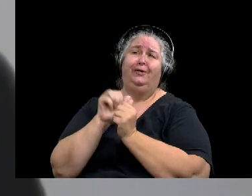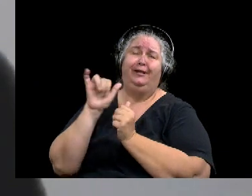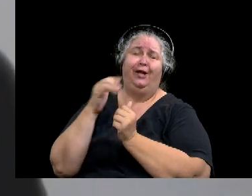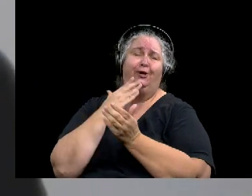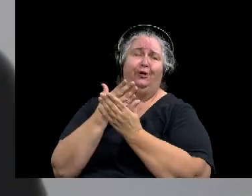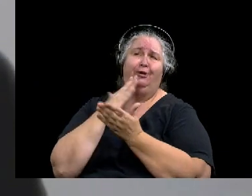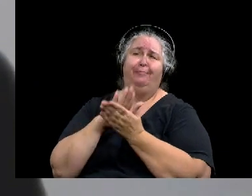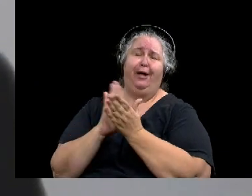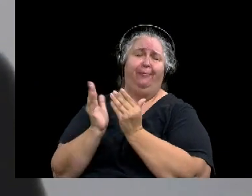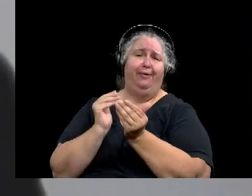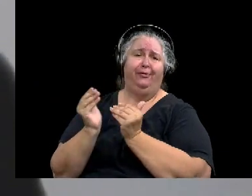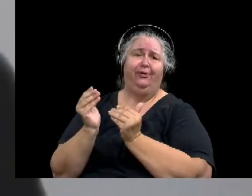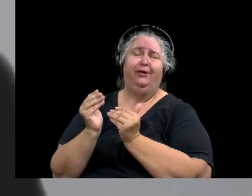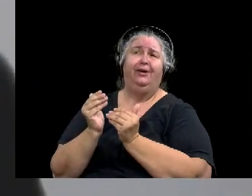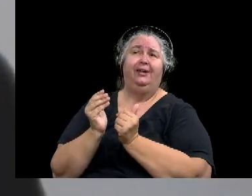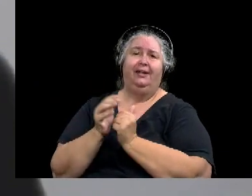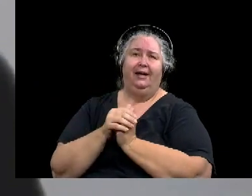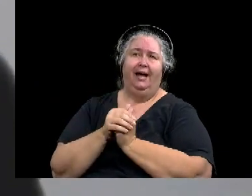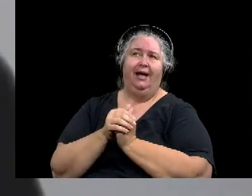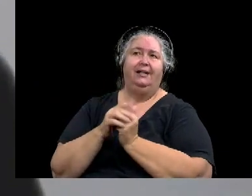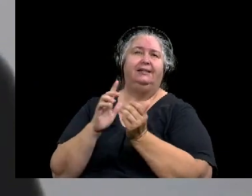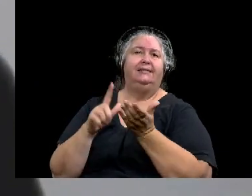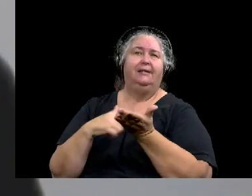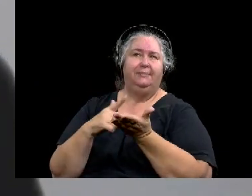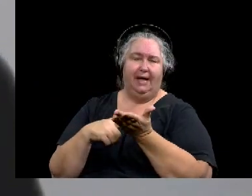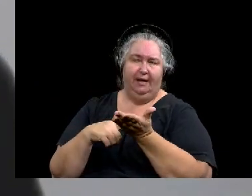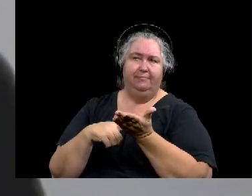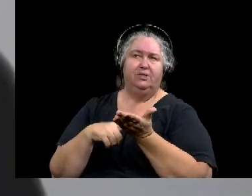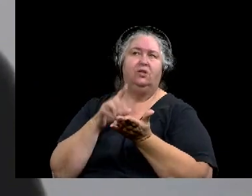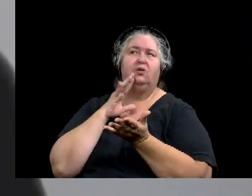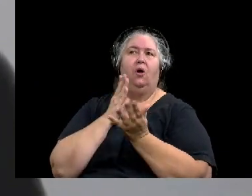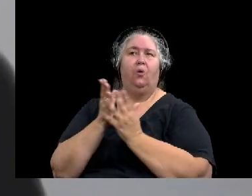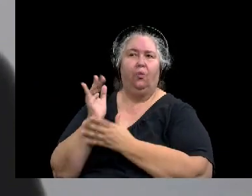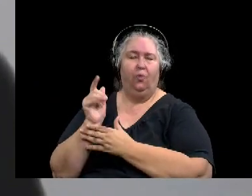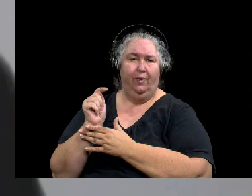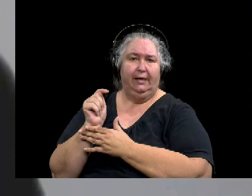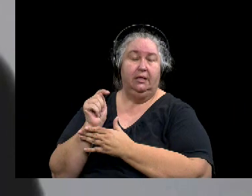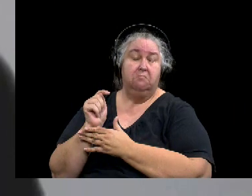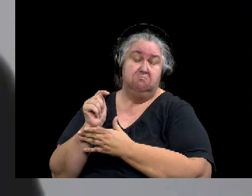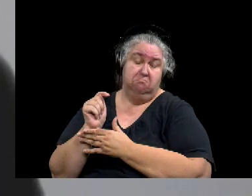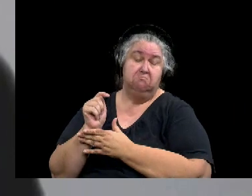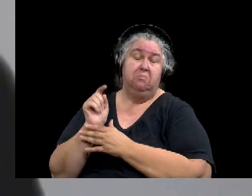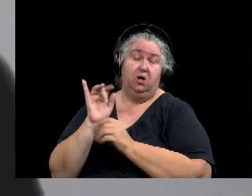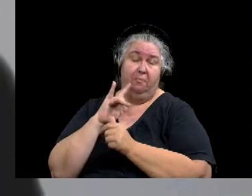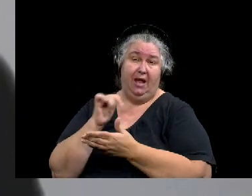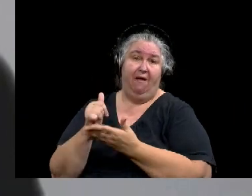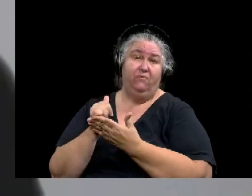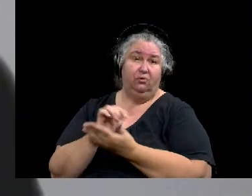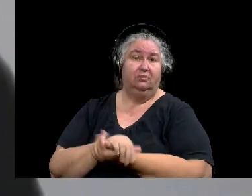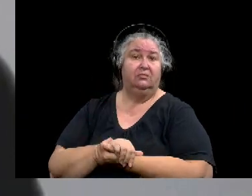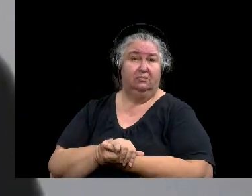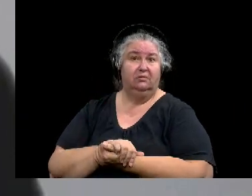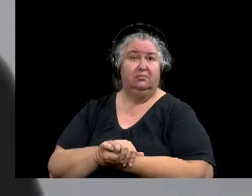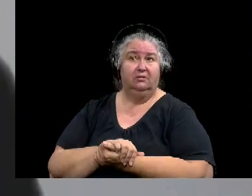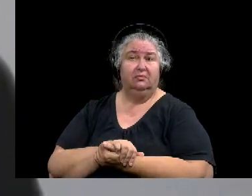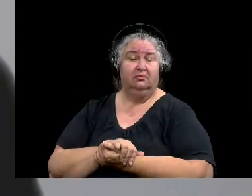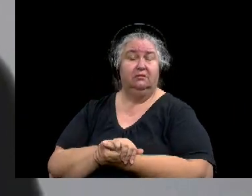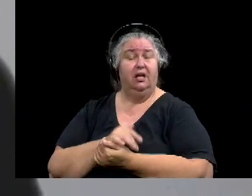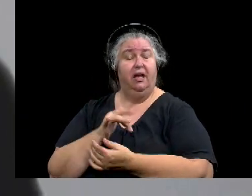bad. And sometimes just talking through it can be incredibly helpful and cathartic and